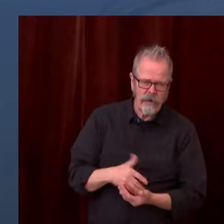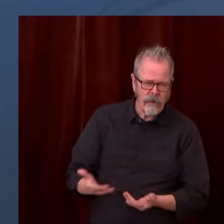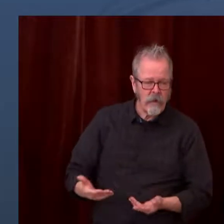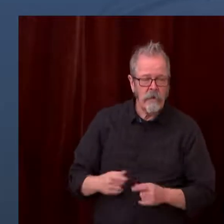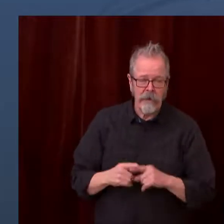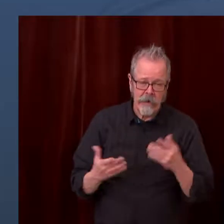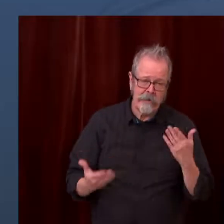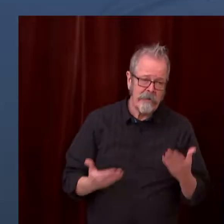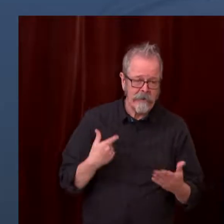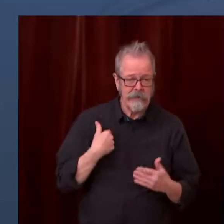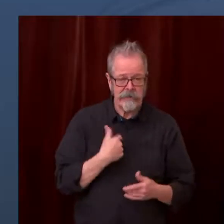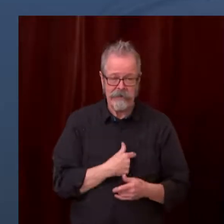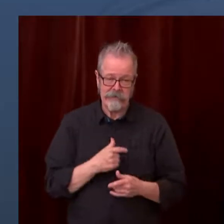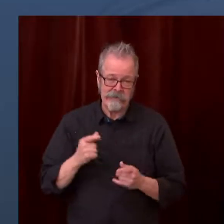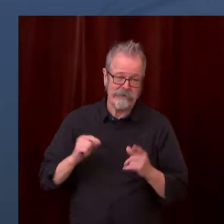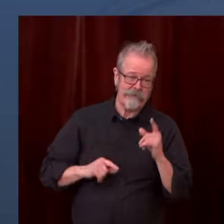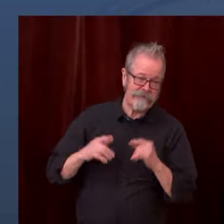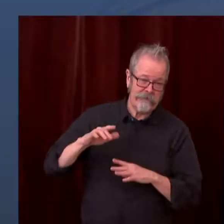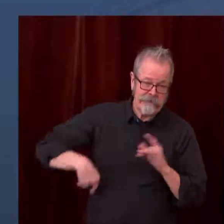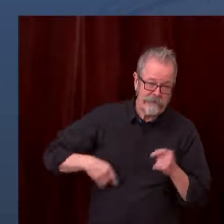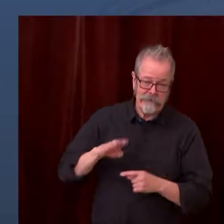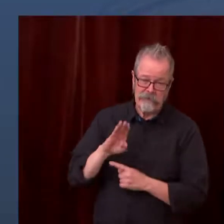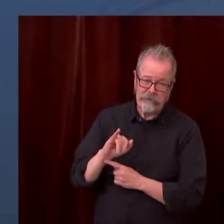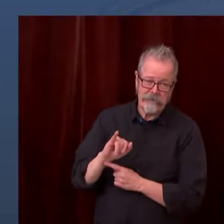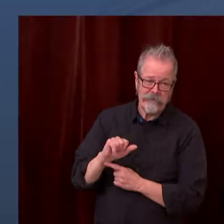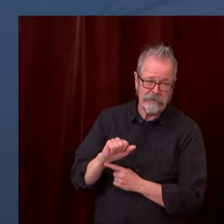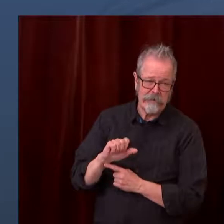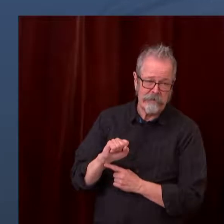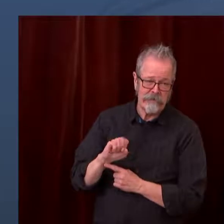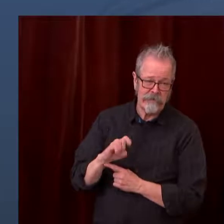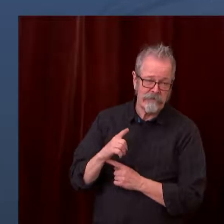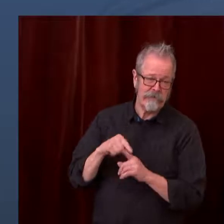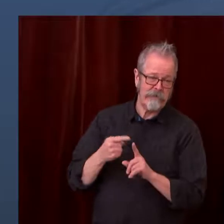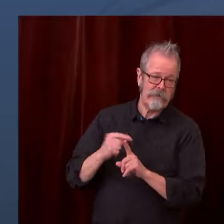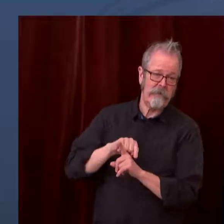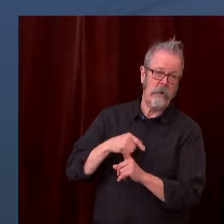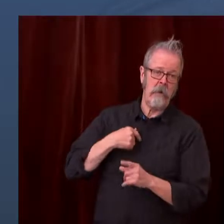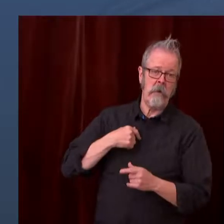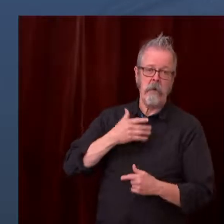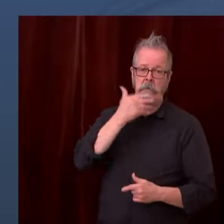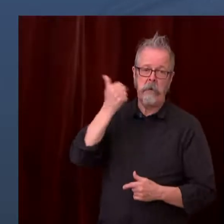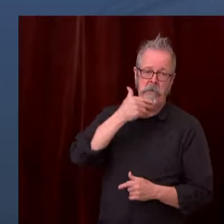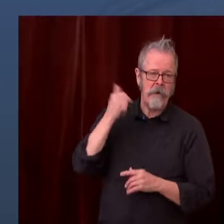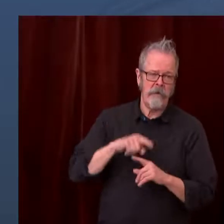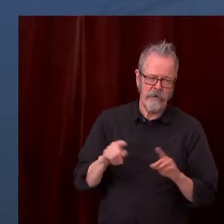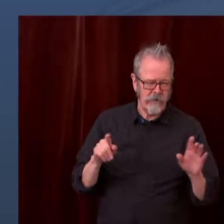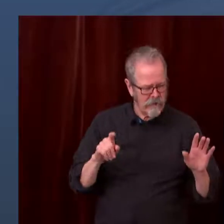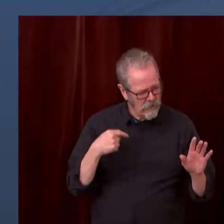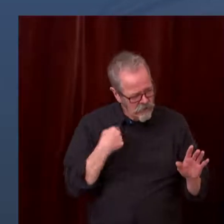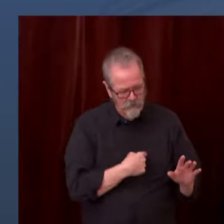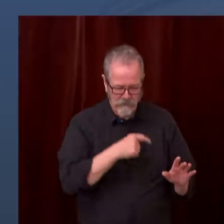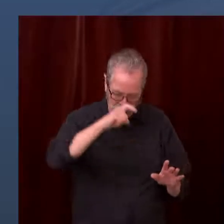feel that we need to make sure we're doing everything we can to protect from a public health standpoint.